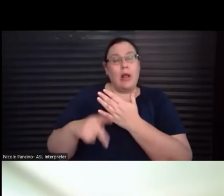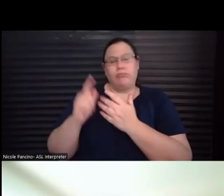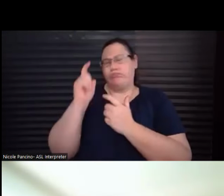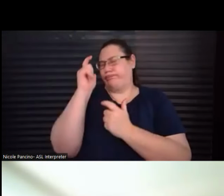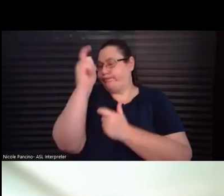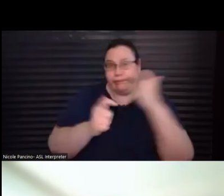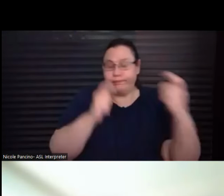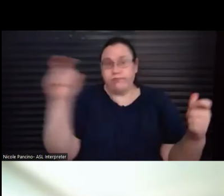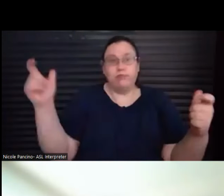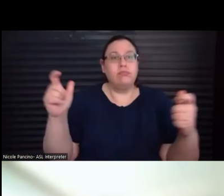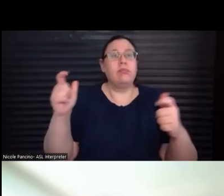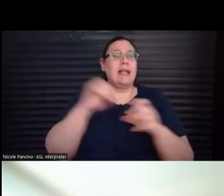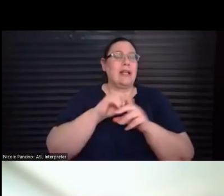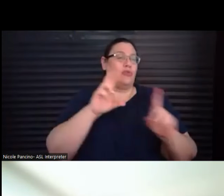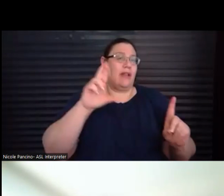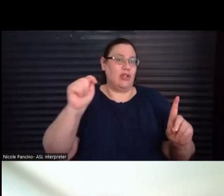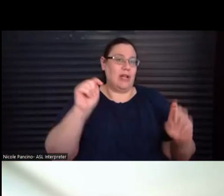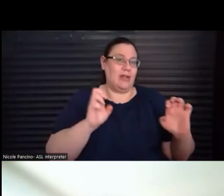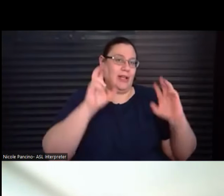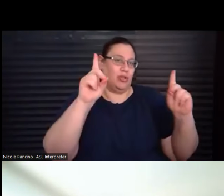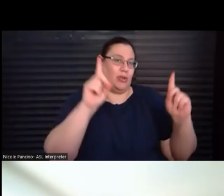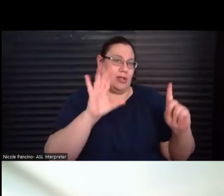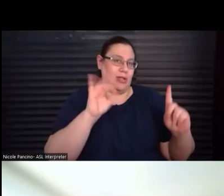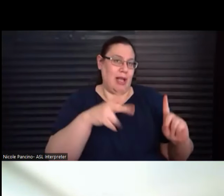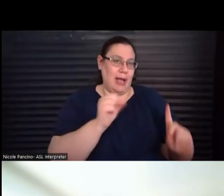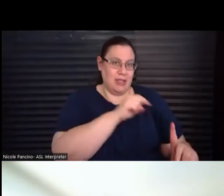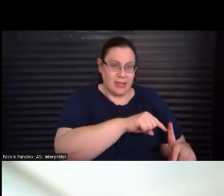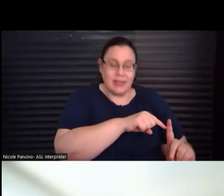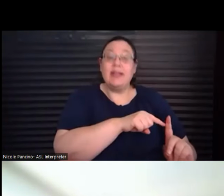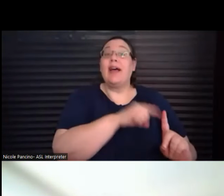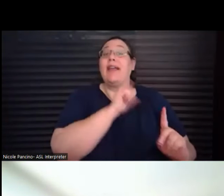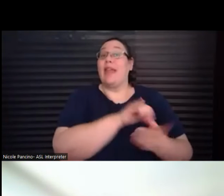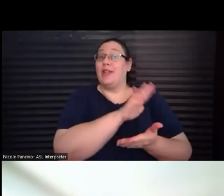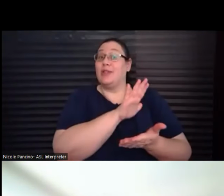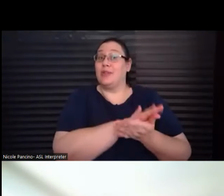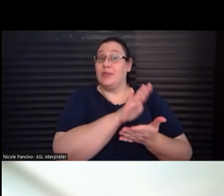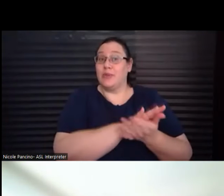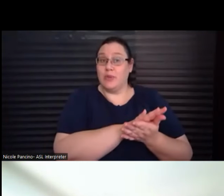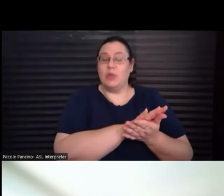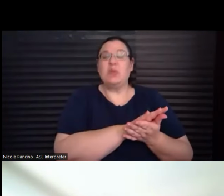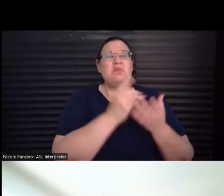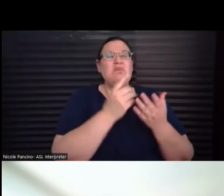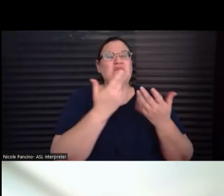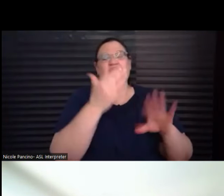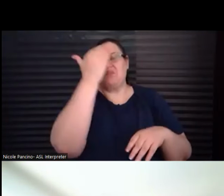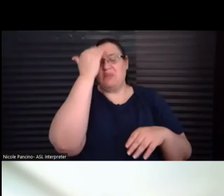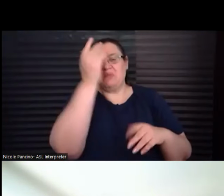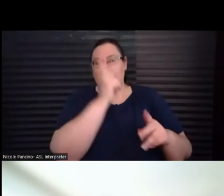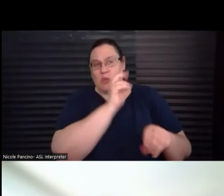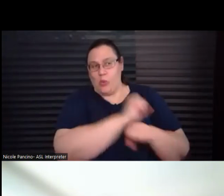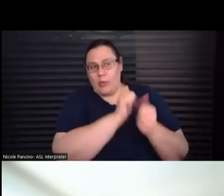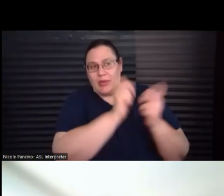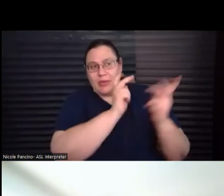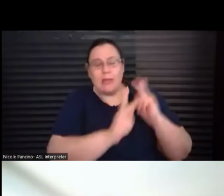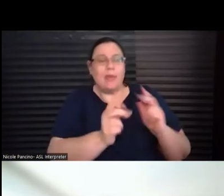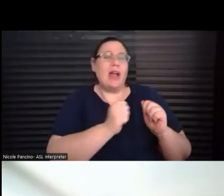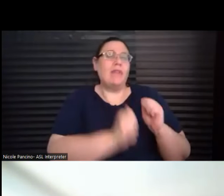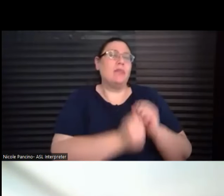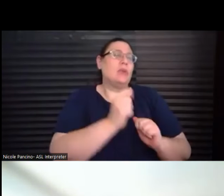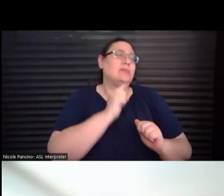again, at our River Terrace Education Campus, and that school is known to work with individuals who have the most significant